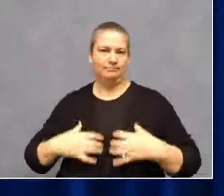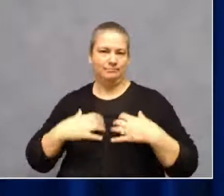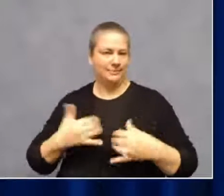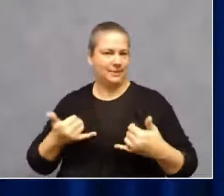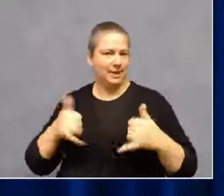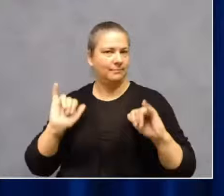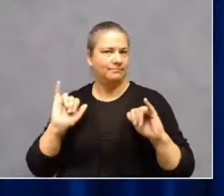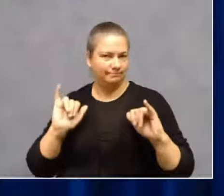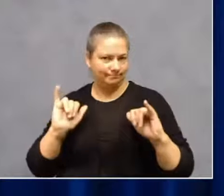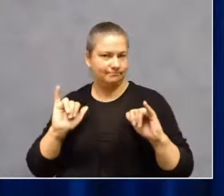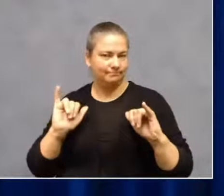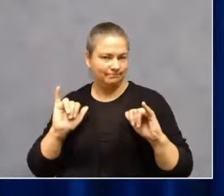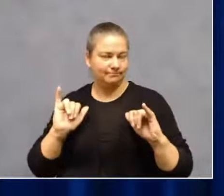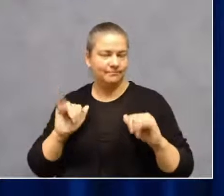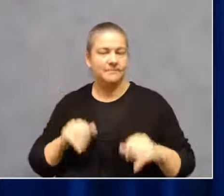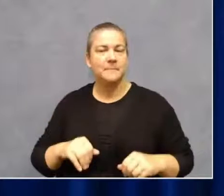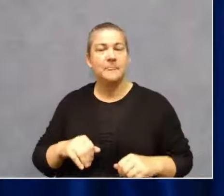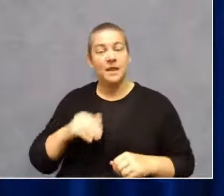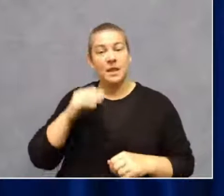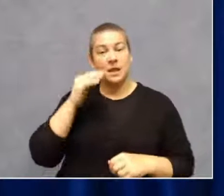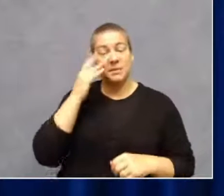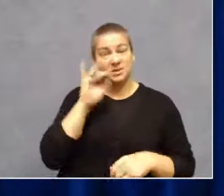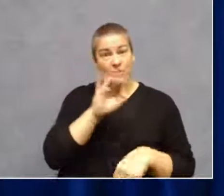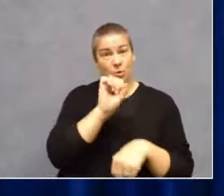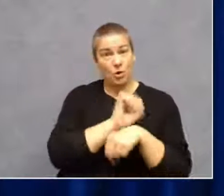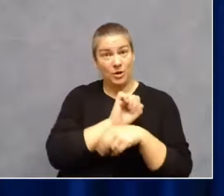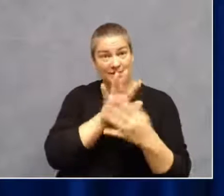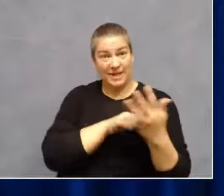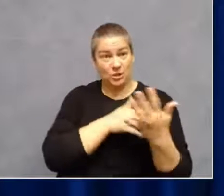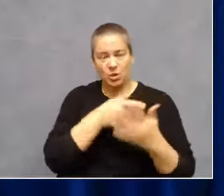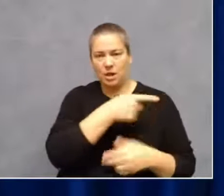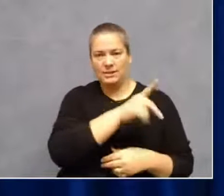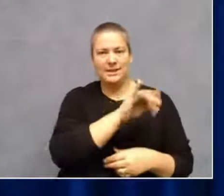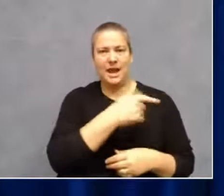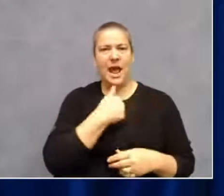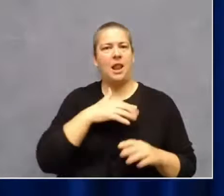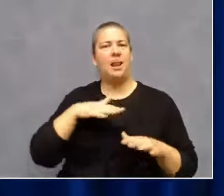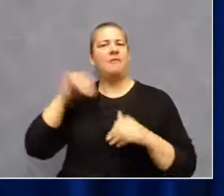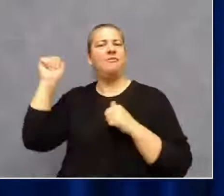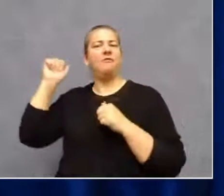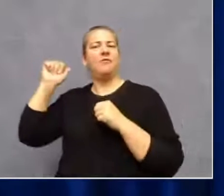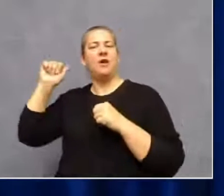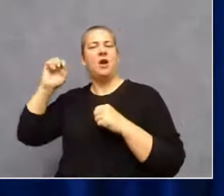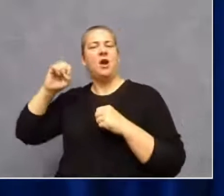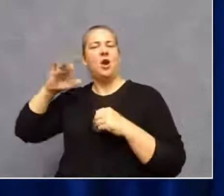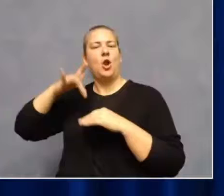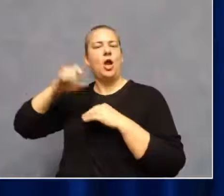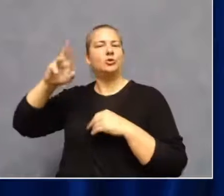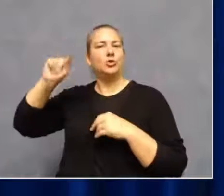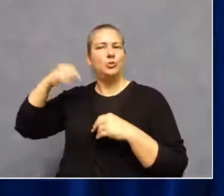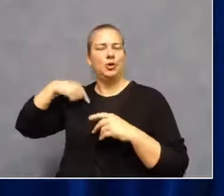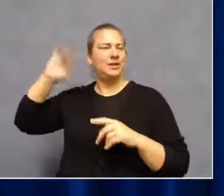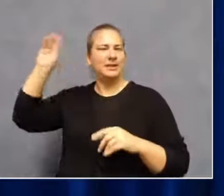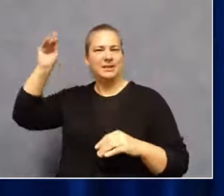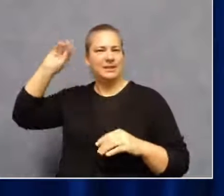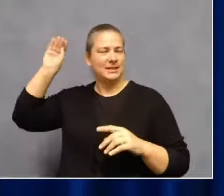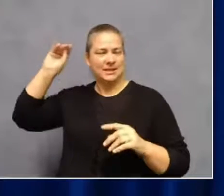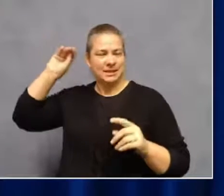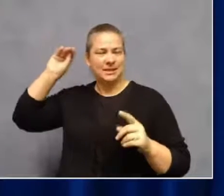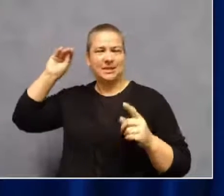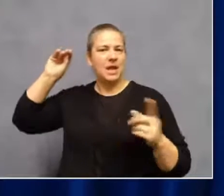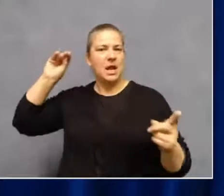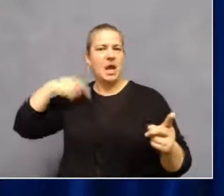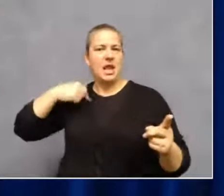to work schedules, I was not exposed, but I've been away from home since early October, and I should be cleared to return home later this